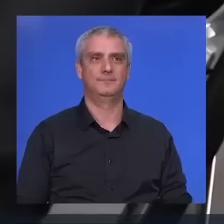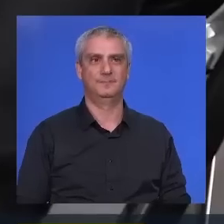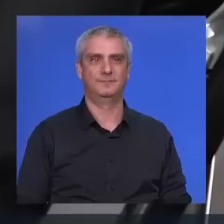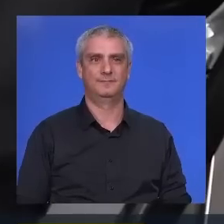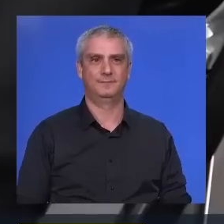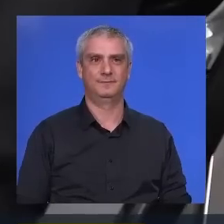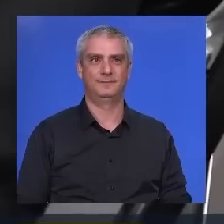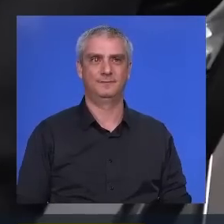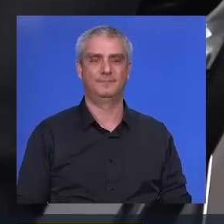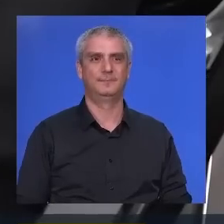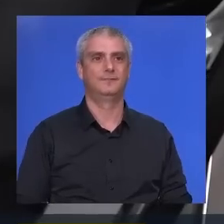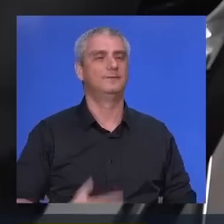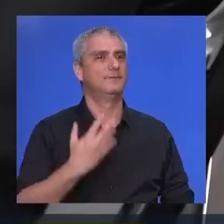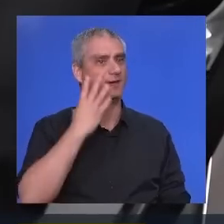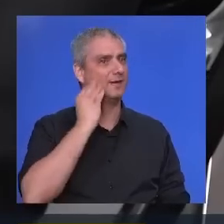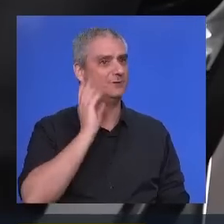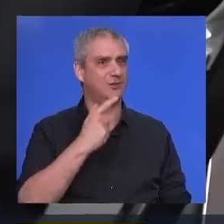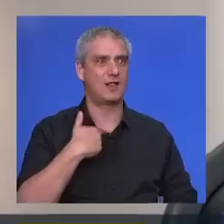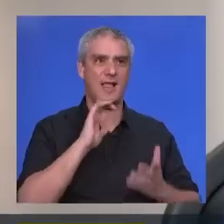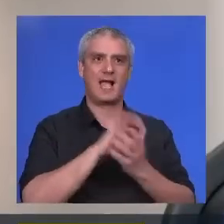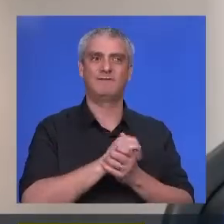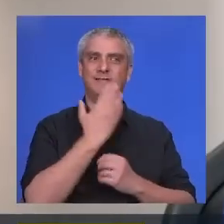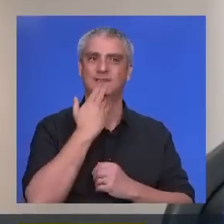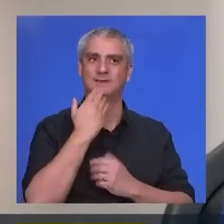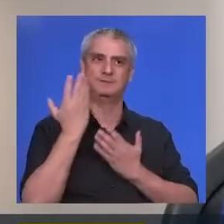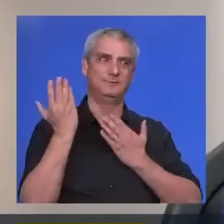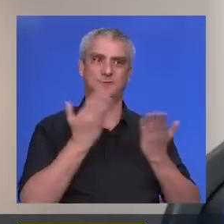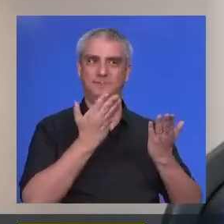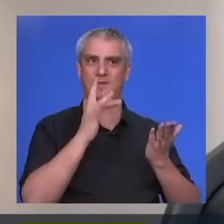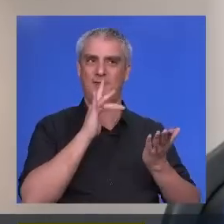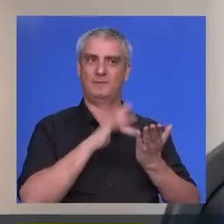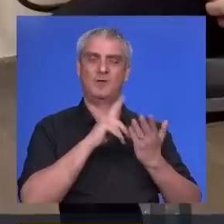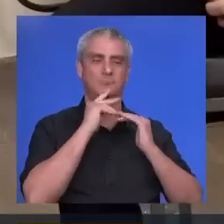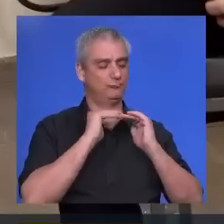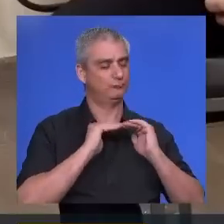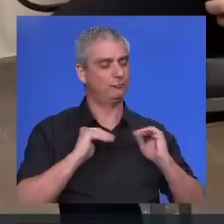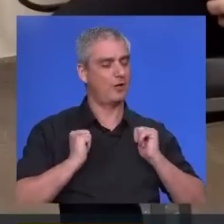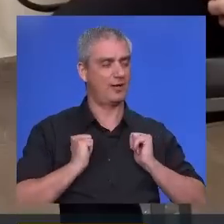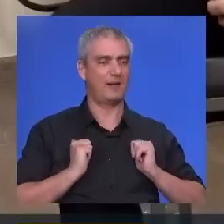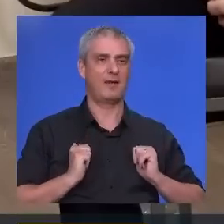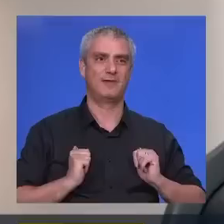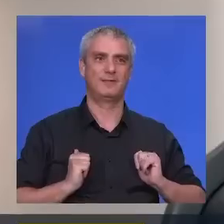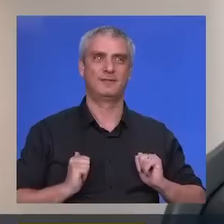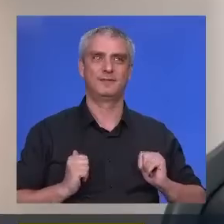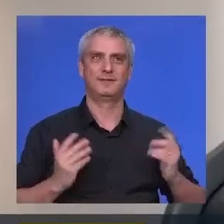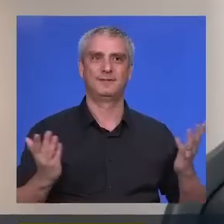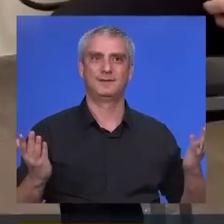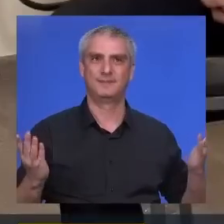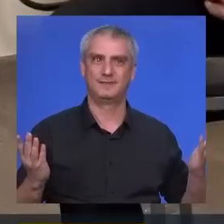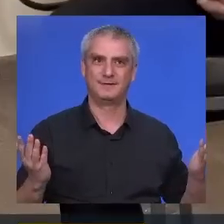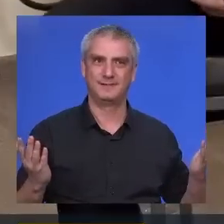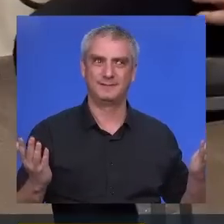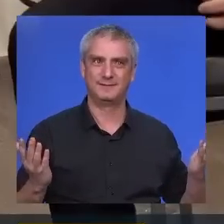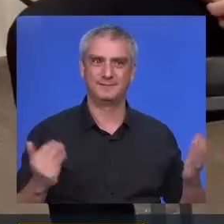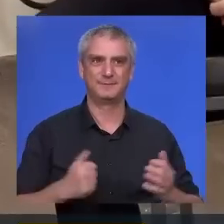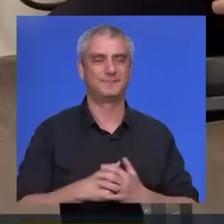How fun is it to have an Israeli friend who invites you to such a quiet and peaceful place? Well, I think it's like